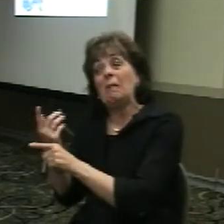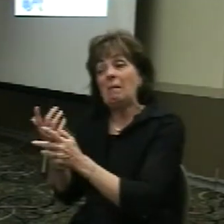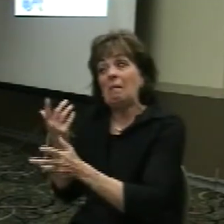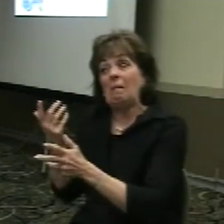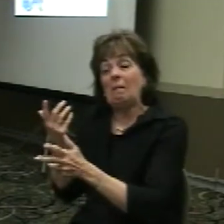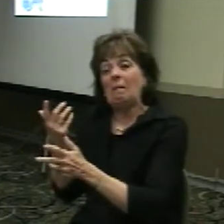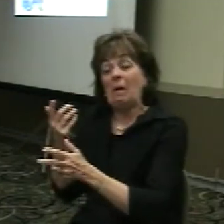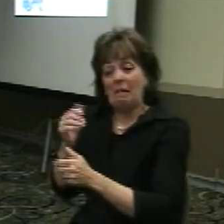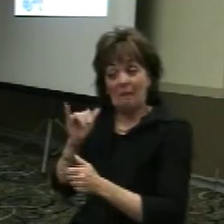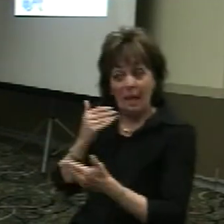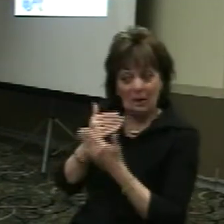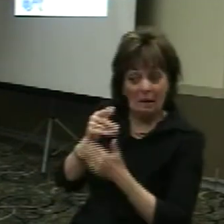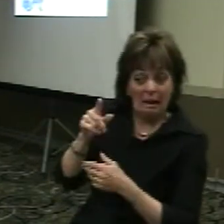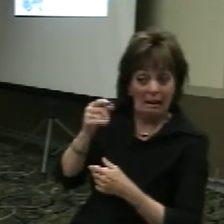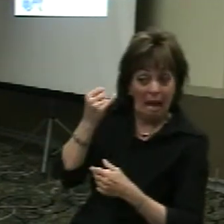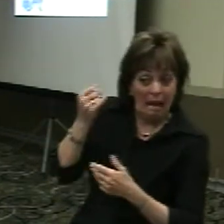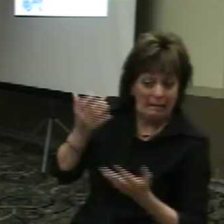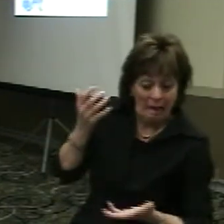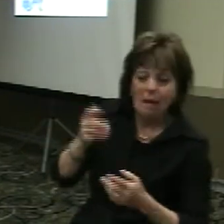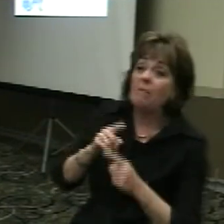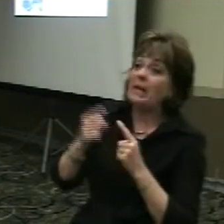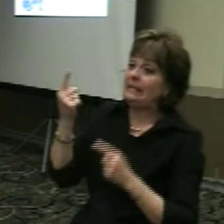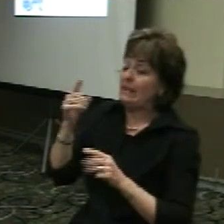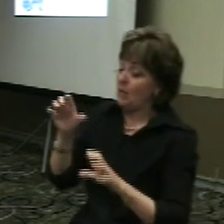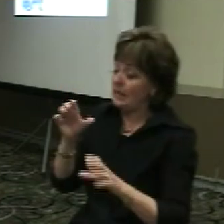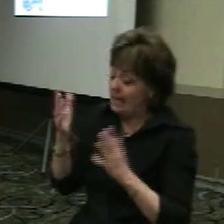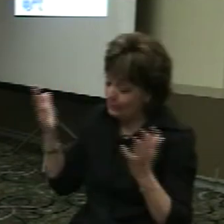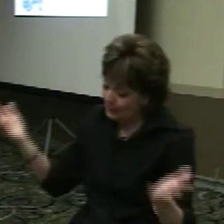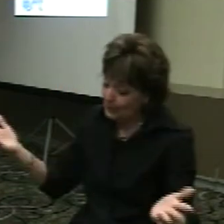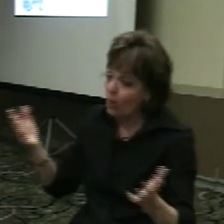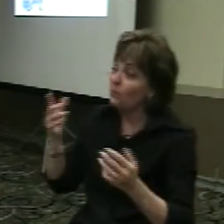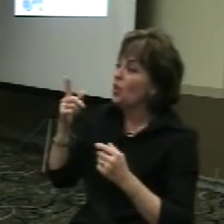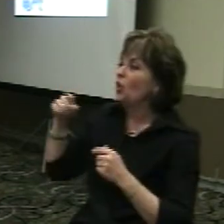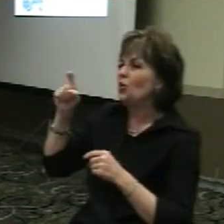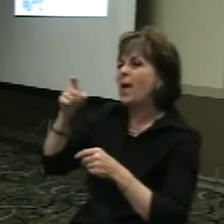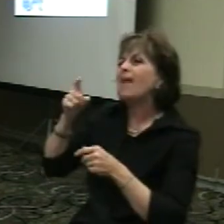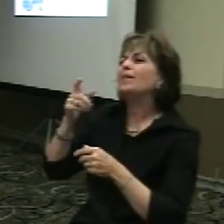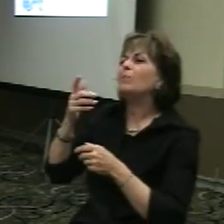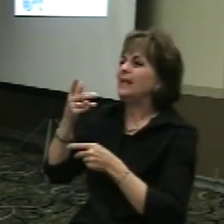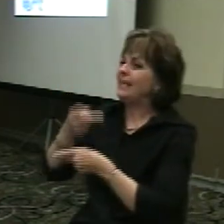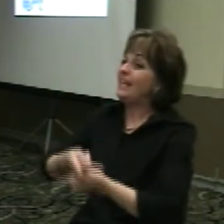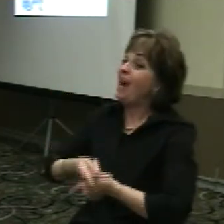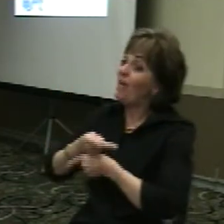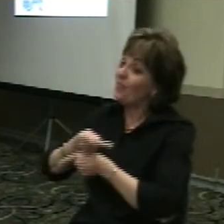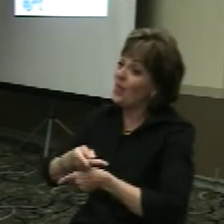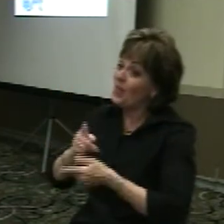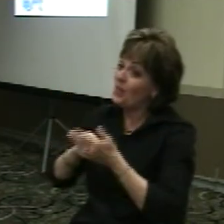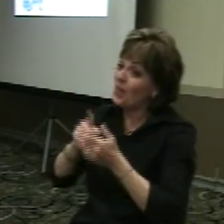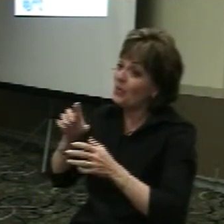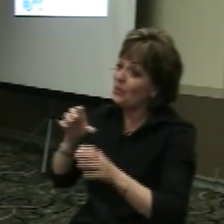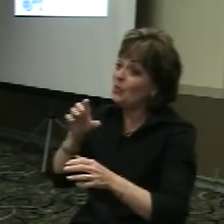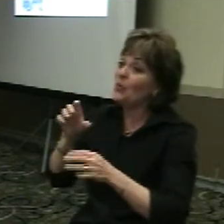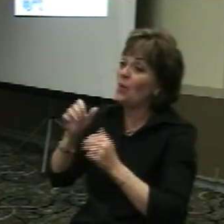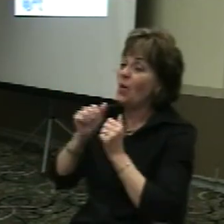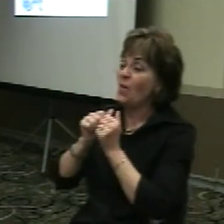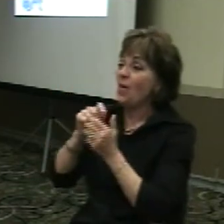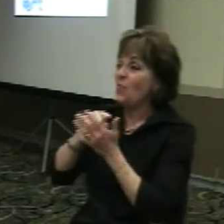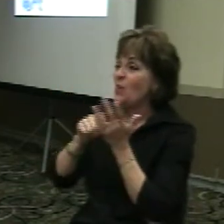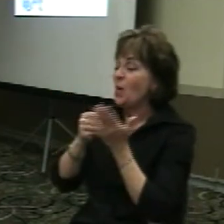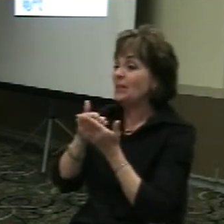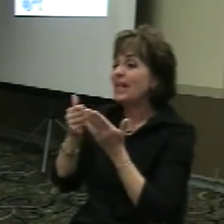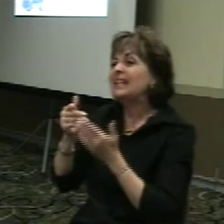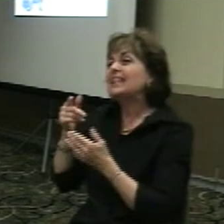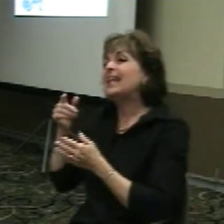administrator thought that was a good idea, but somebody did. And so you do have to be somewhat careful what you do when you do these kind of